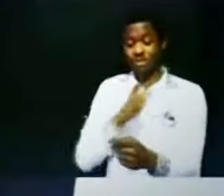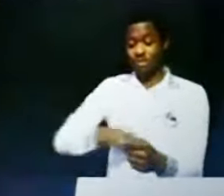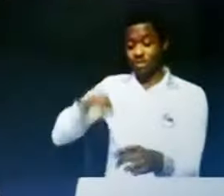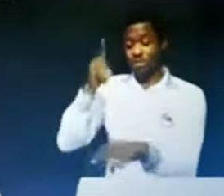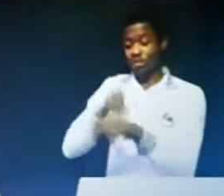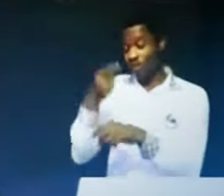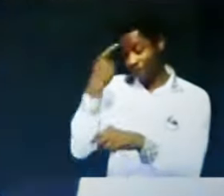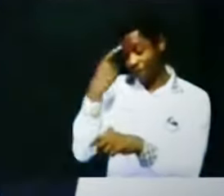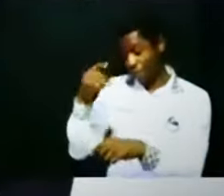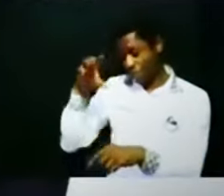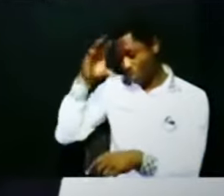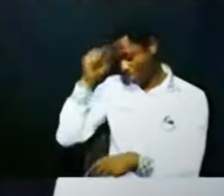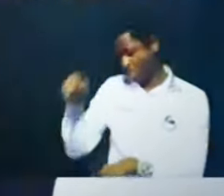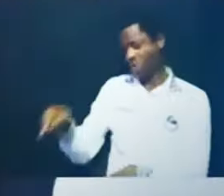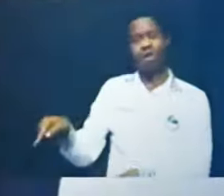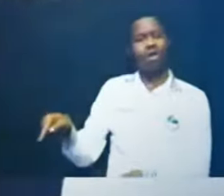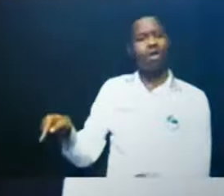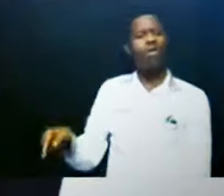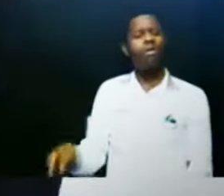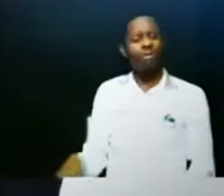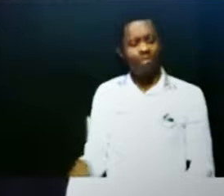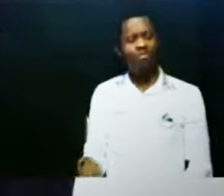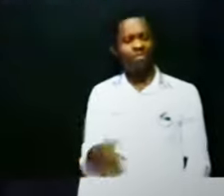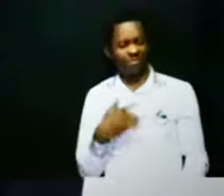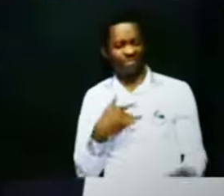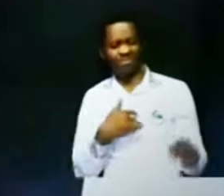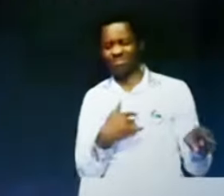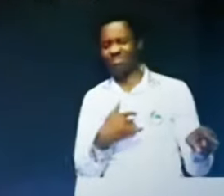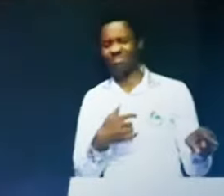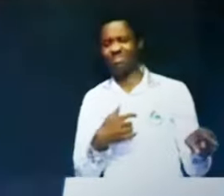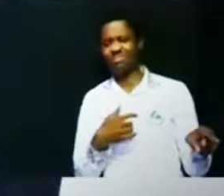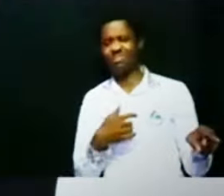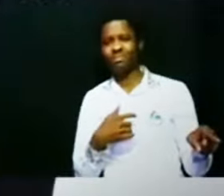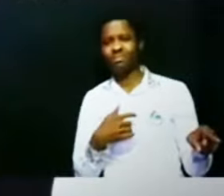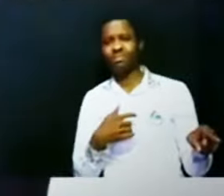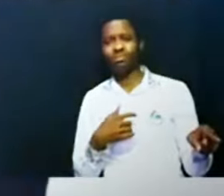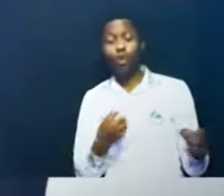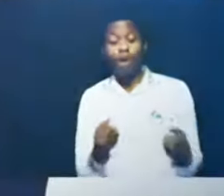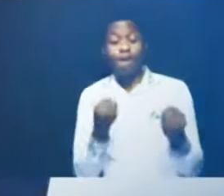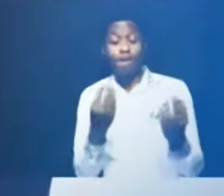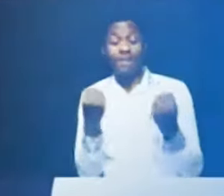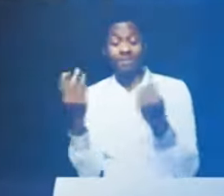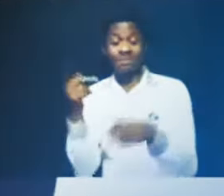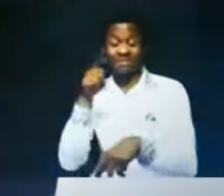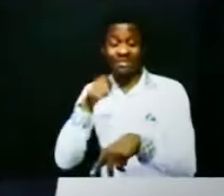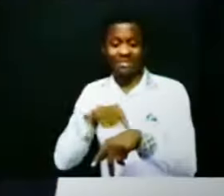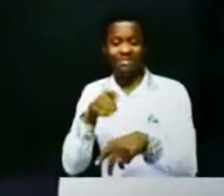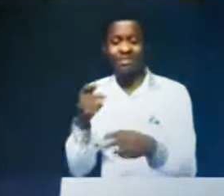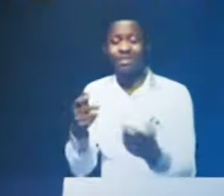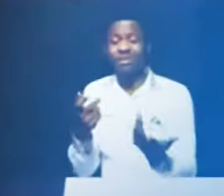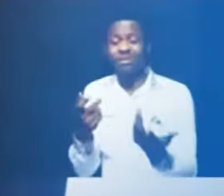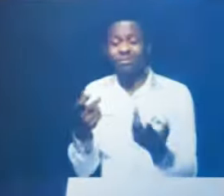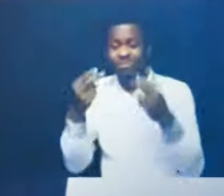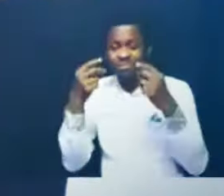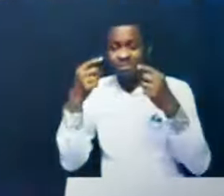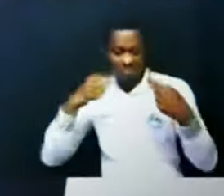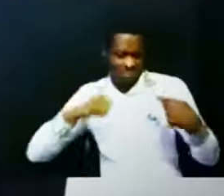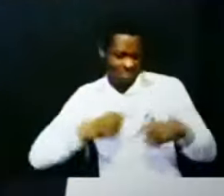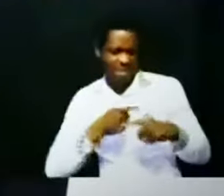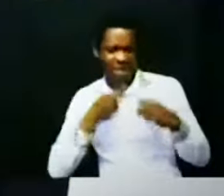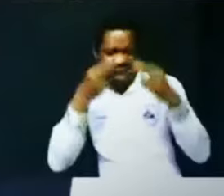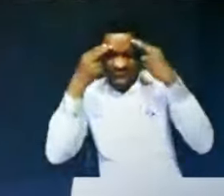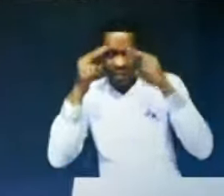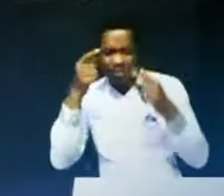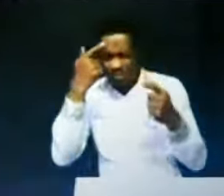man. See, many times bitterness come about because of insecurity.